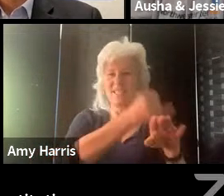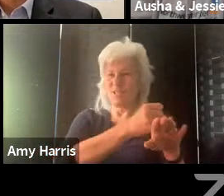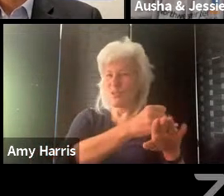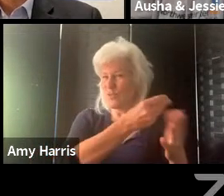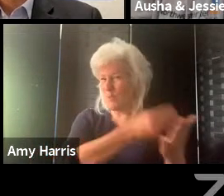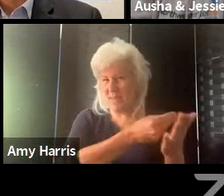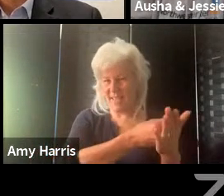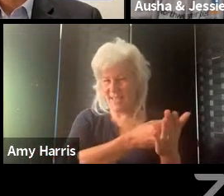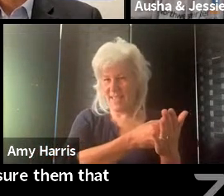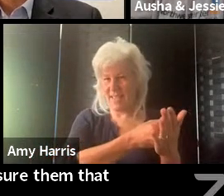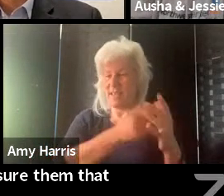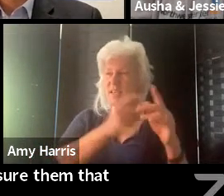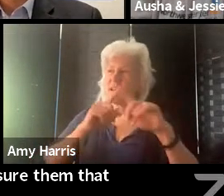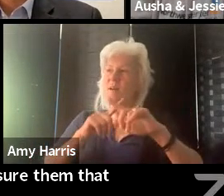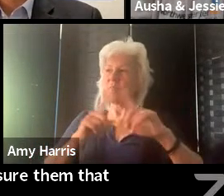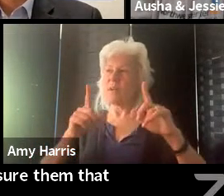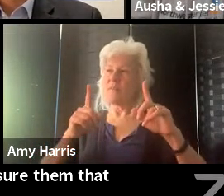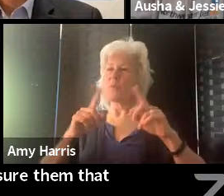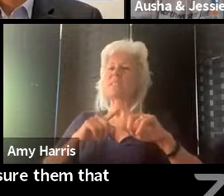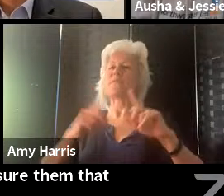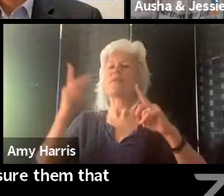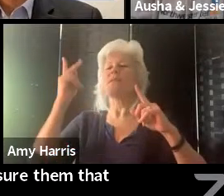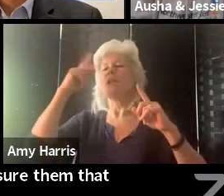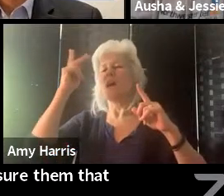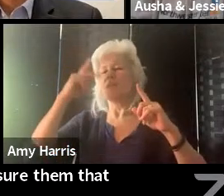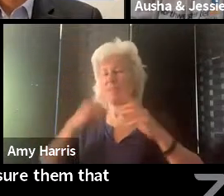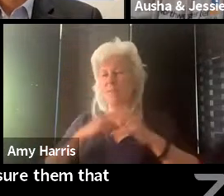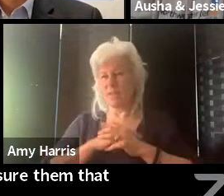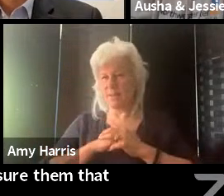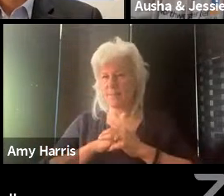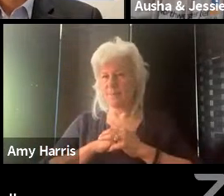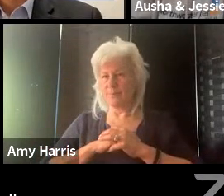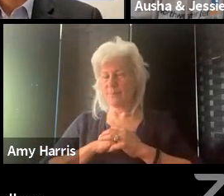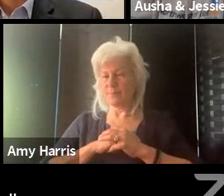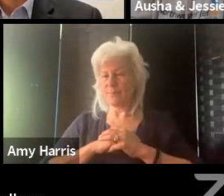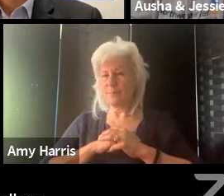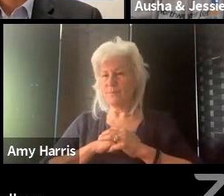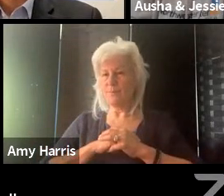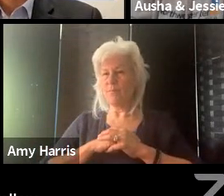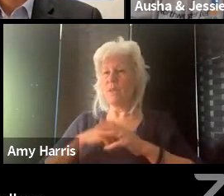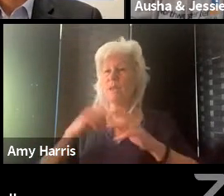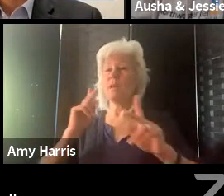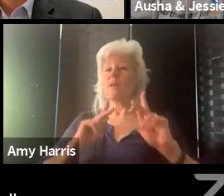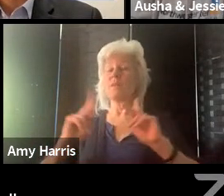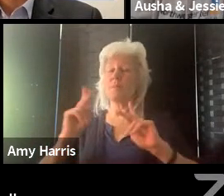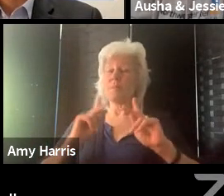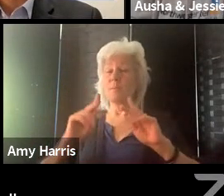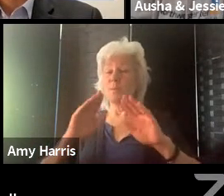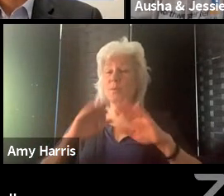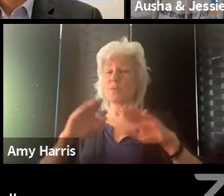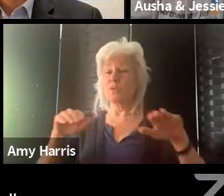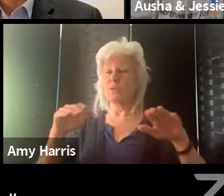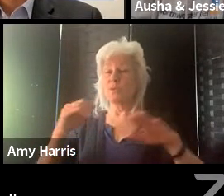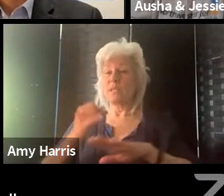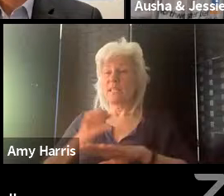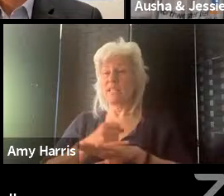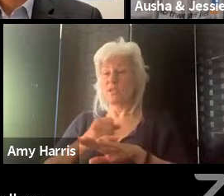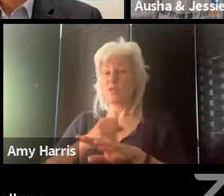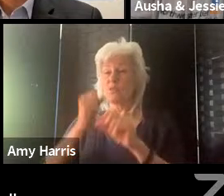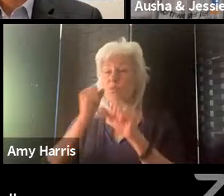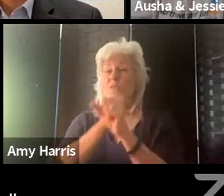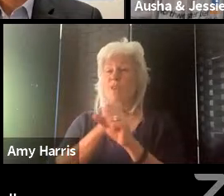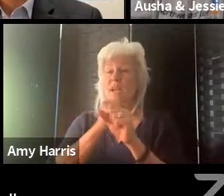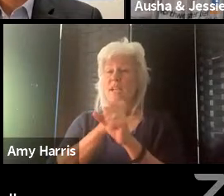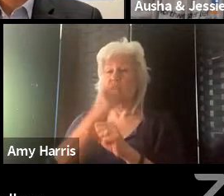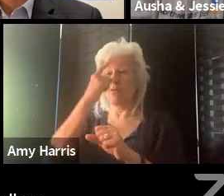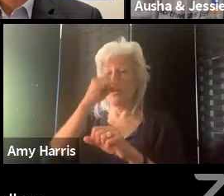Nevertheless, there was a difference in philosophy. The people who had their children in institutions were fighting for the